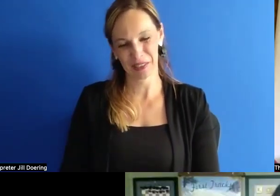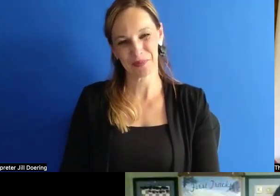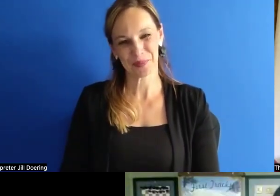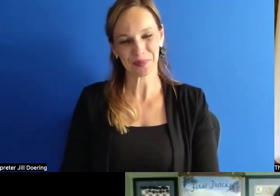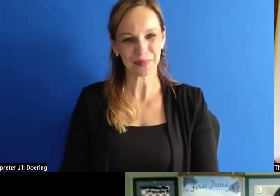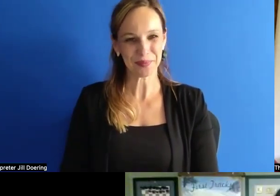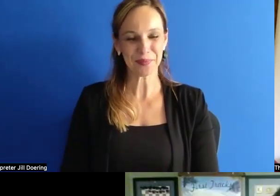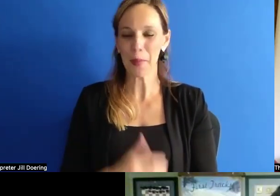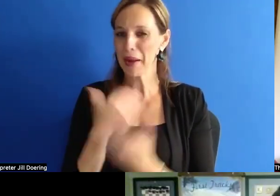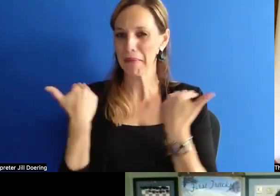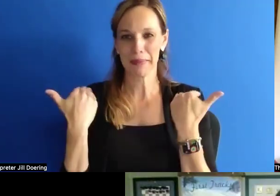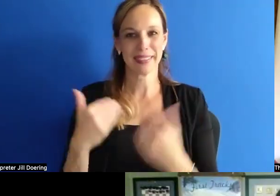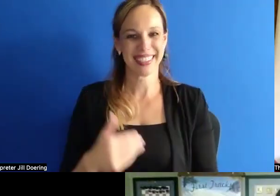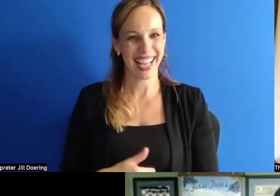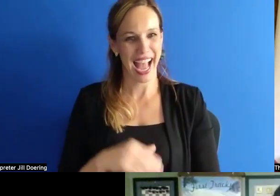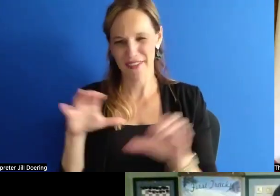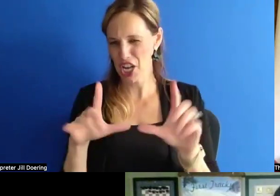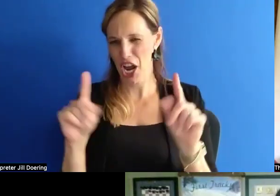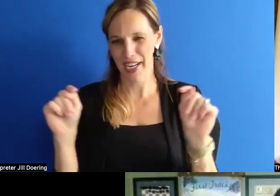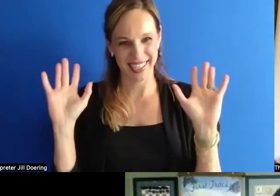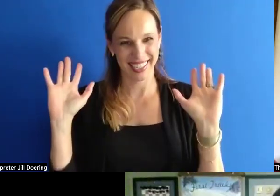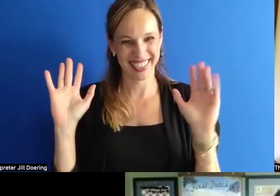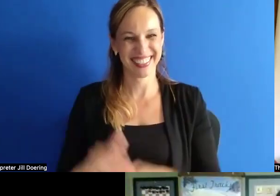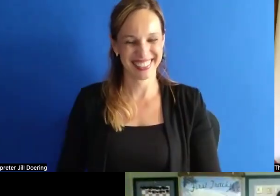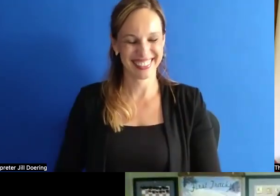and I'm done. You've done it. You've done well.